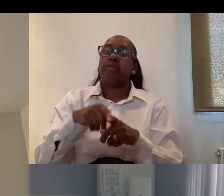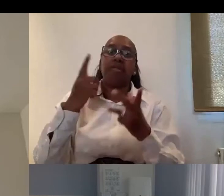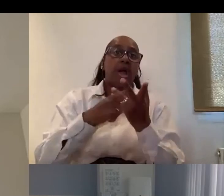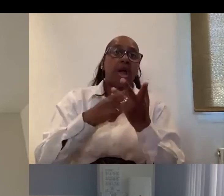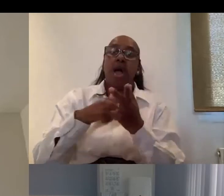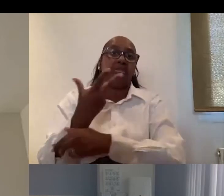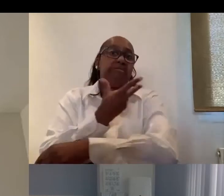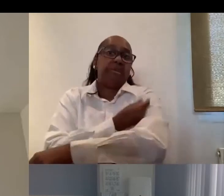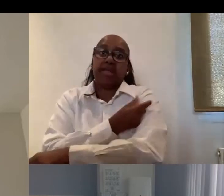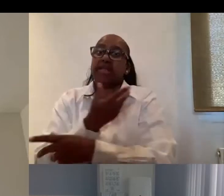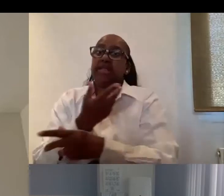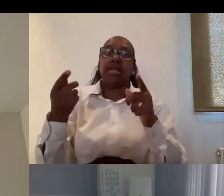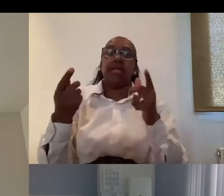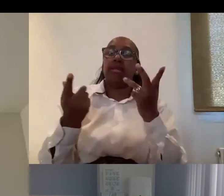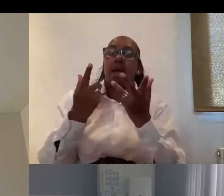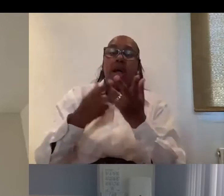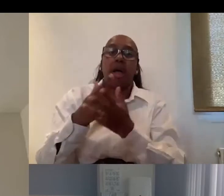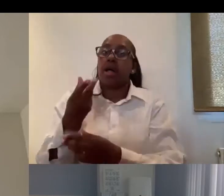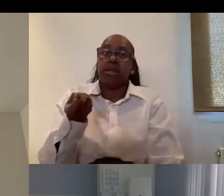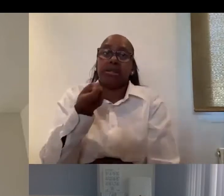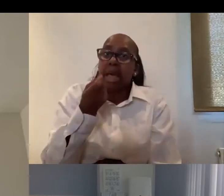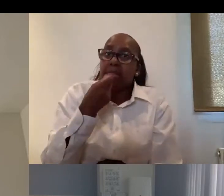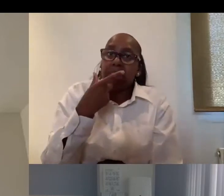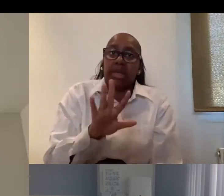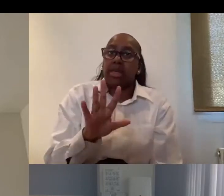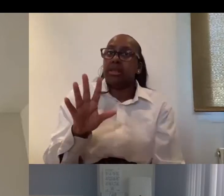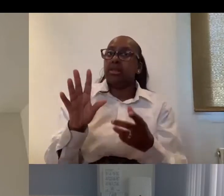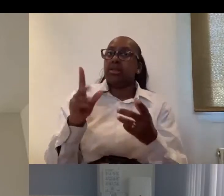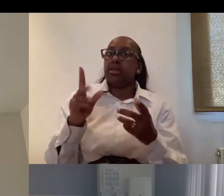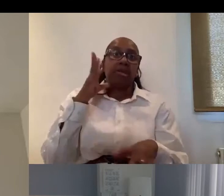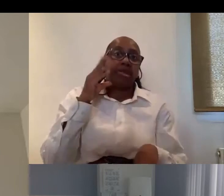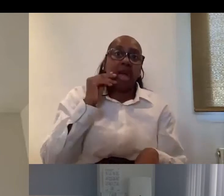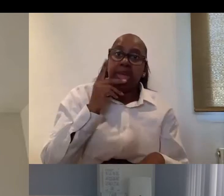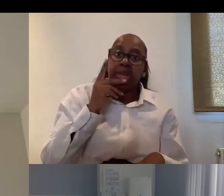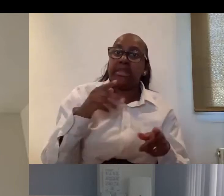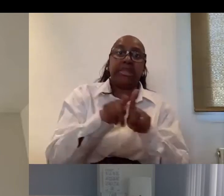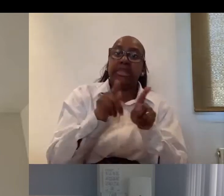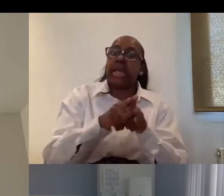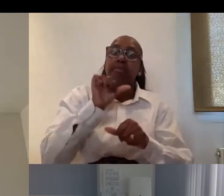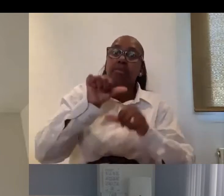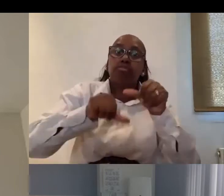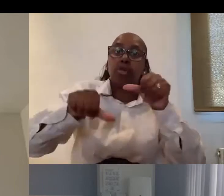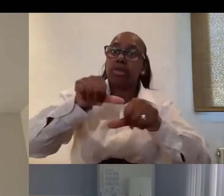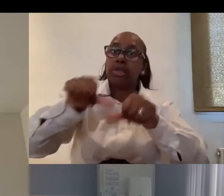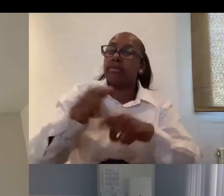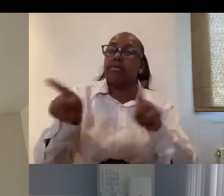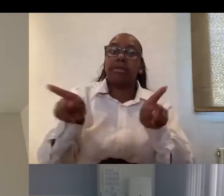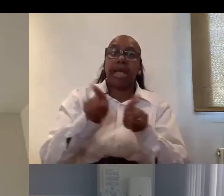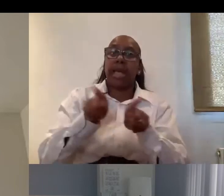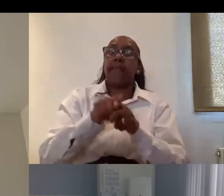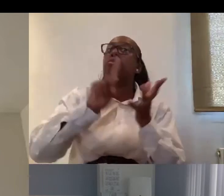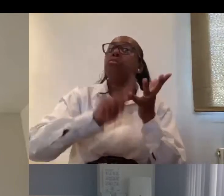other vaccine, for any other medicine that you take, for any other medical product that is regulated to be used in